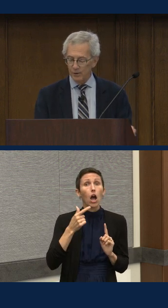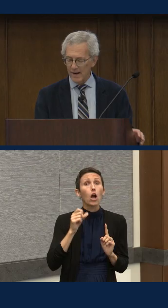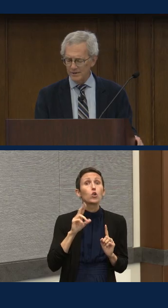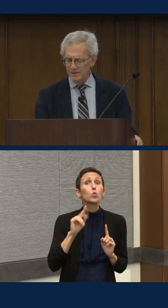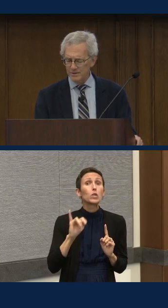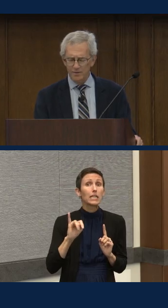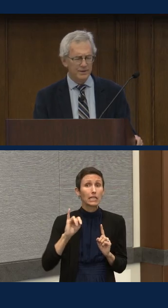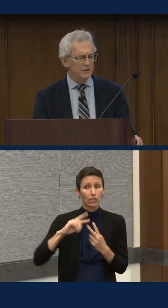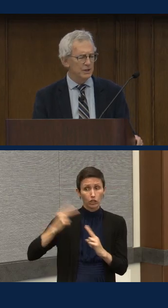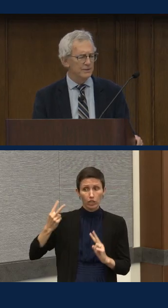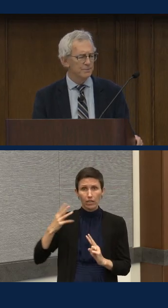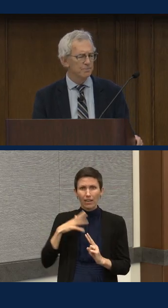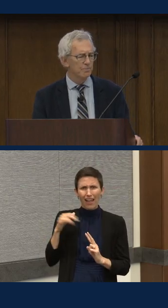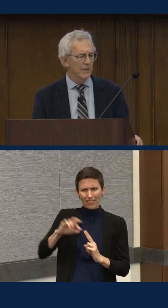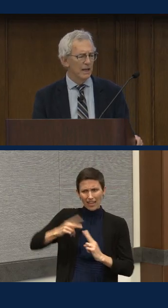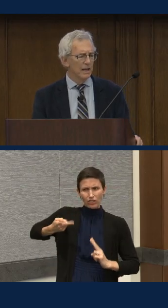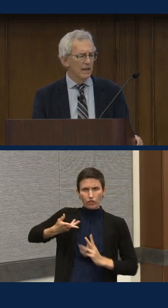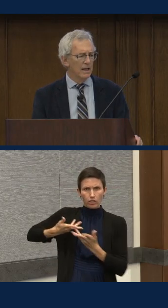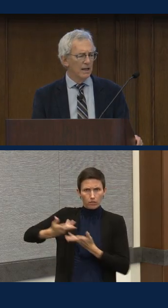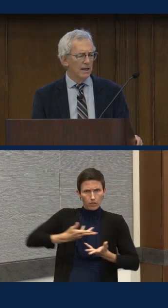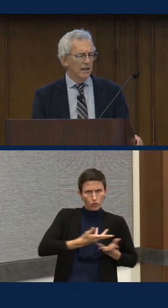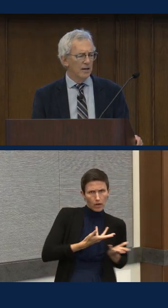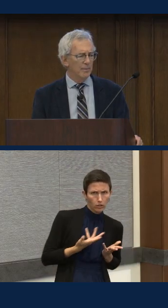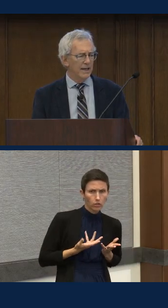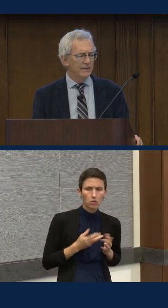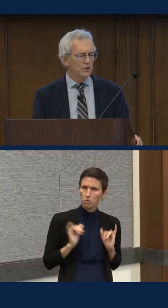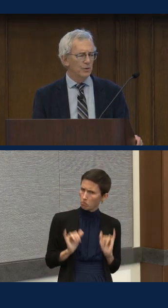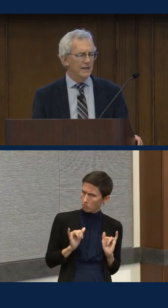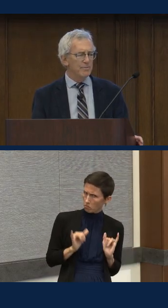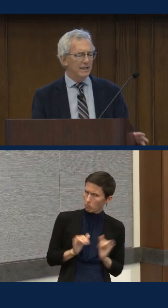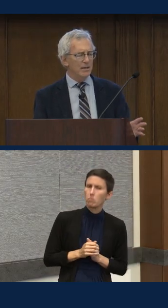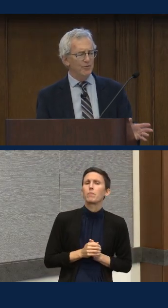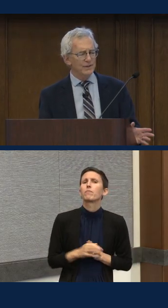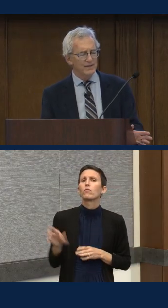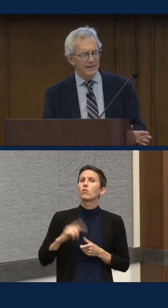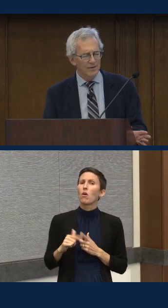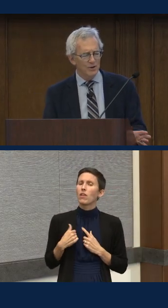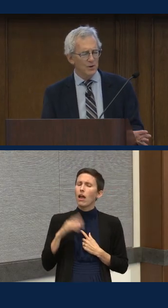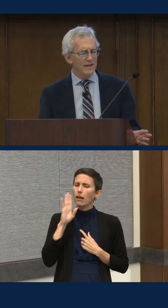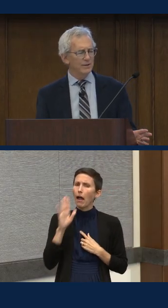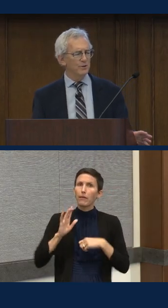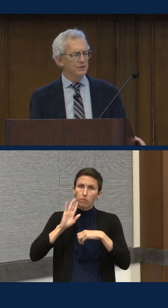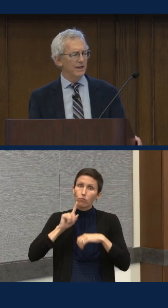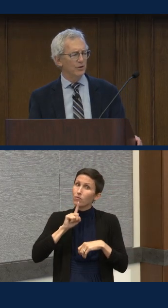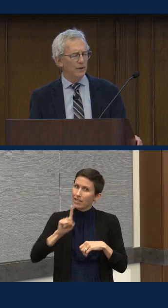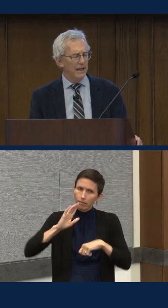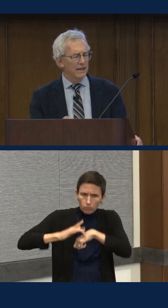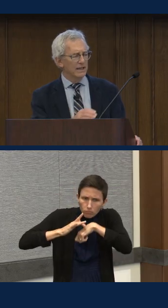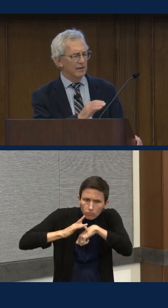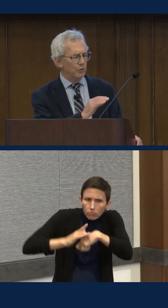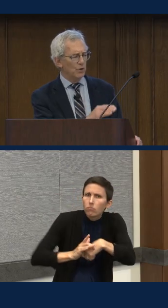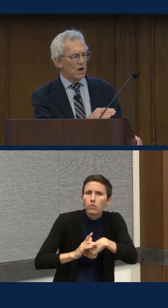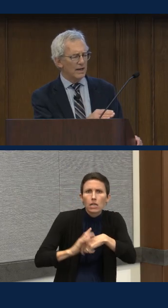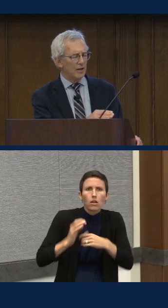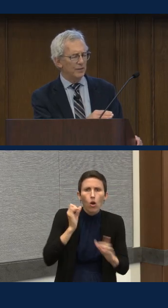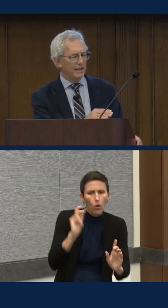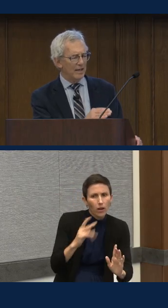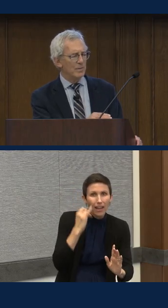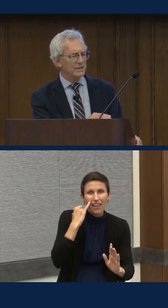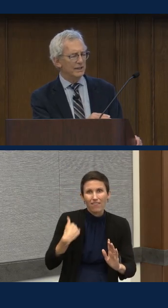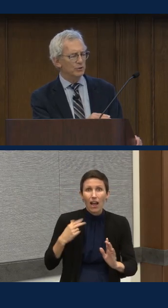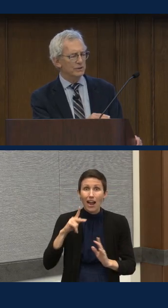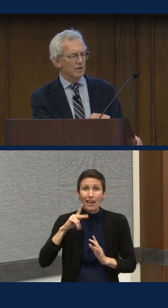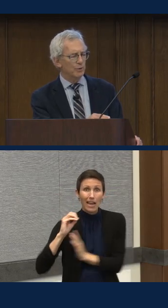and interactions of these genes. And so then I became fixated on trying to understand, okay, if you knock out